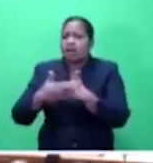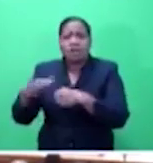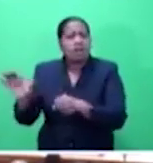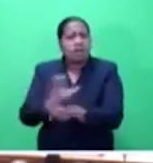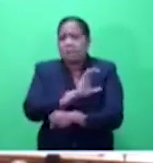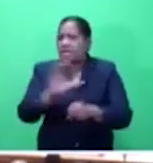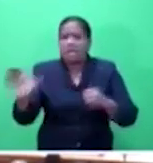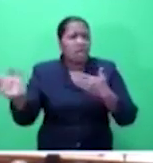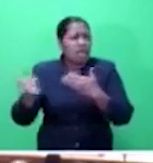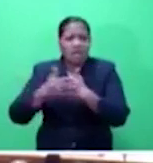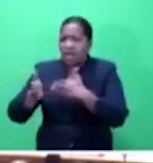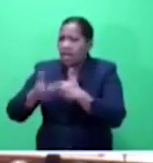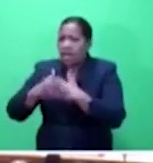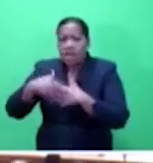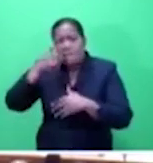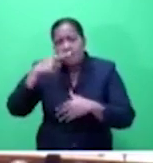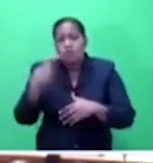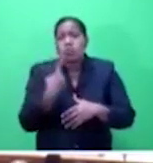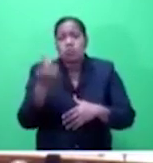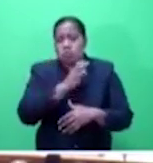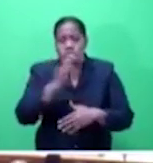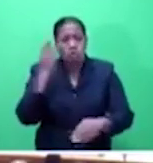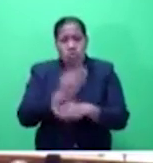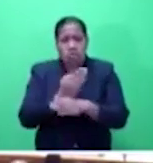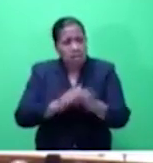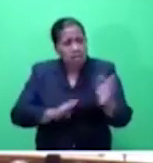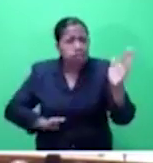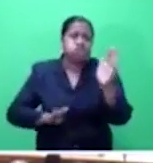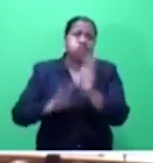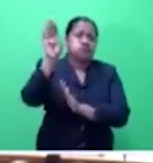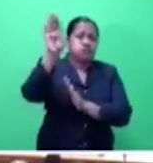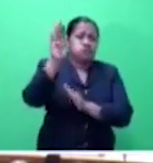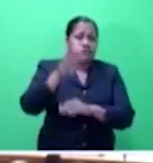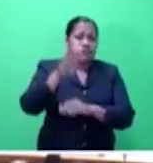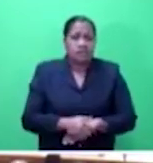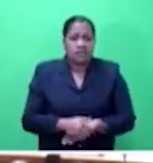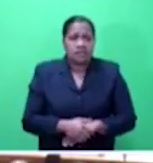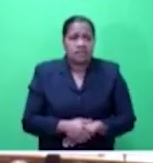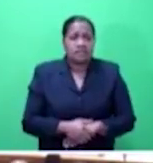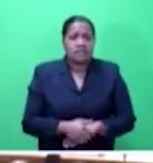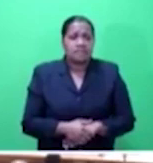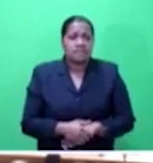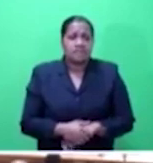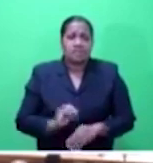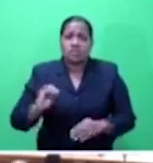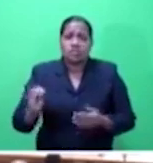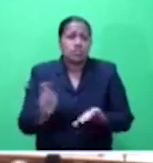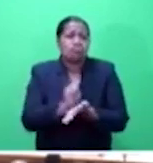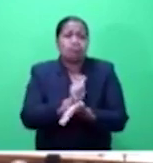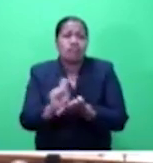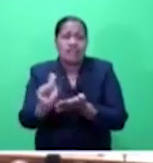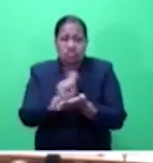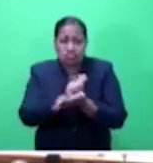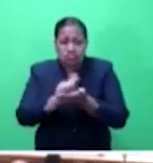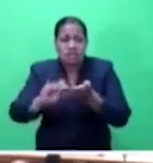skyrocketing. Major stock indexes are plummeting, carving of trillions of dollars in value, and the floor is nowhere